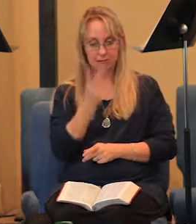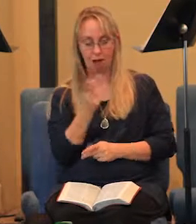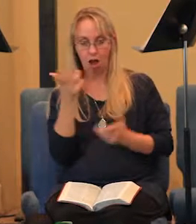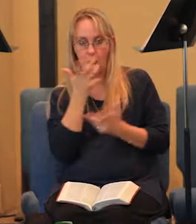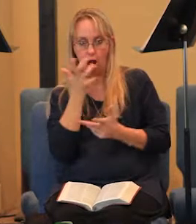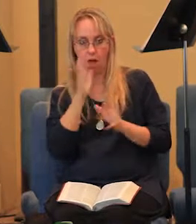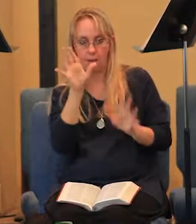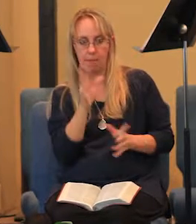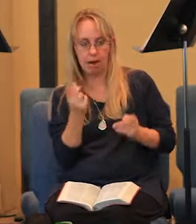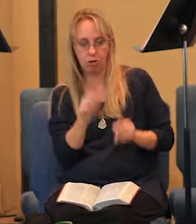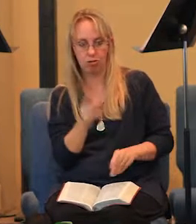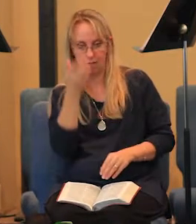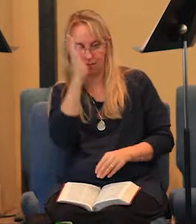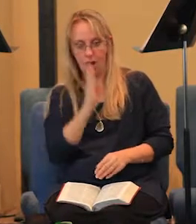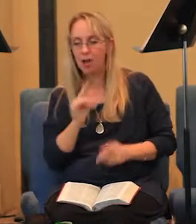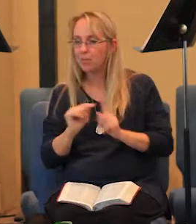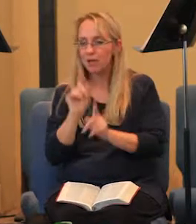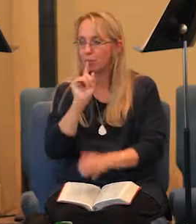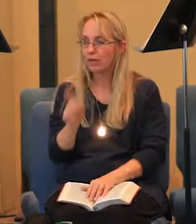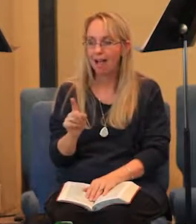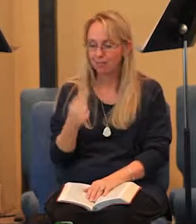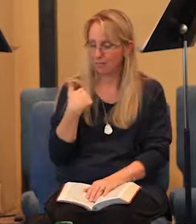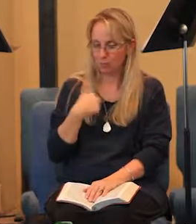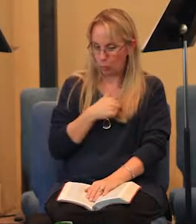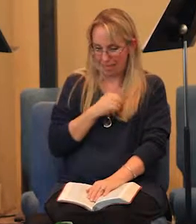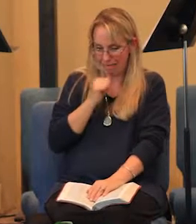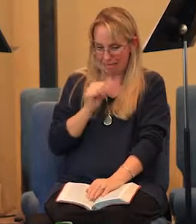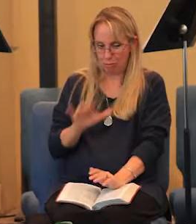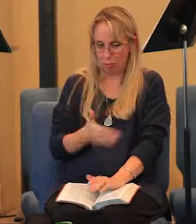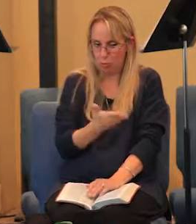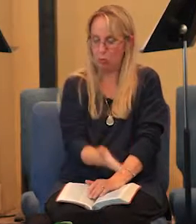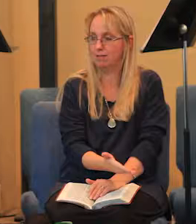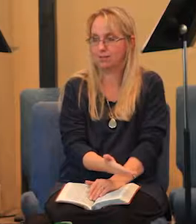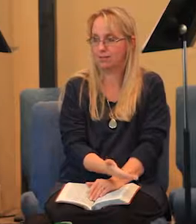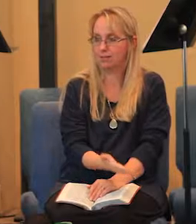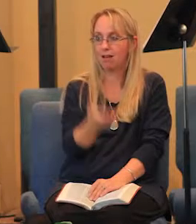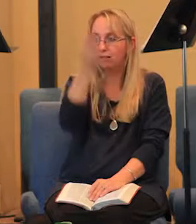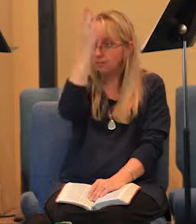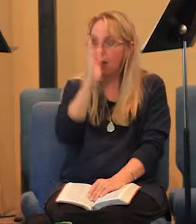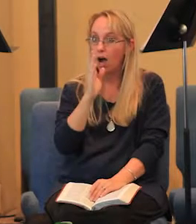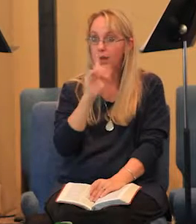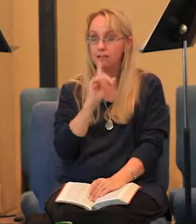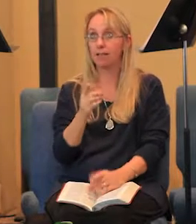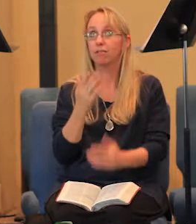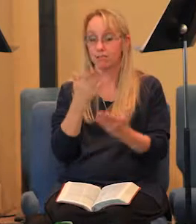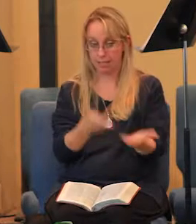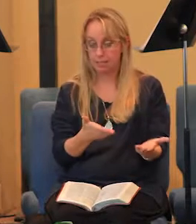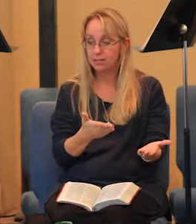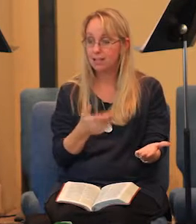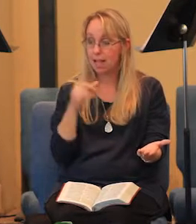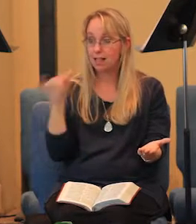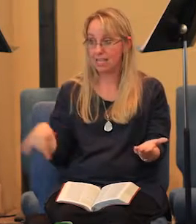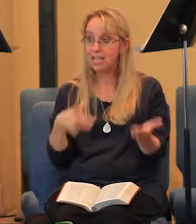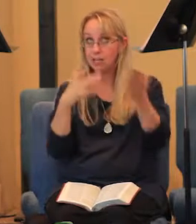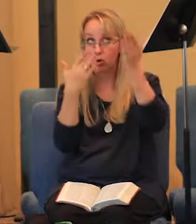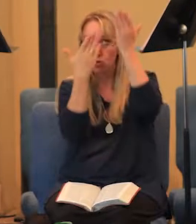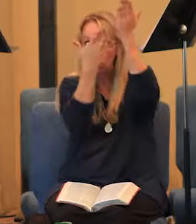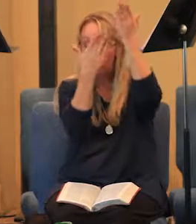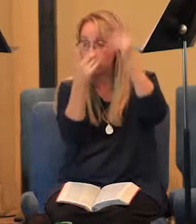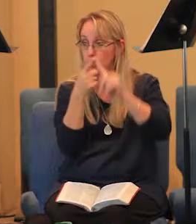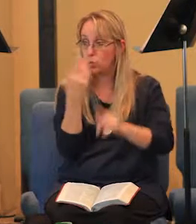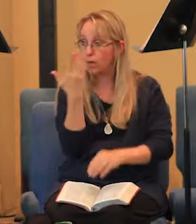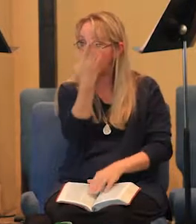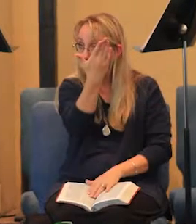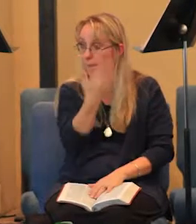awesome miracle of God. But the reality is, we didn't do this. God did, and he's the one you owe tribute